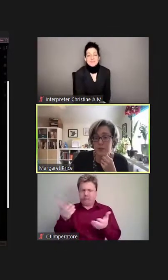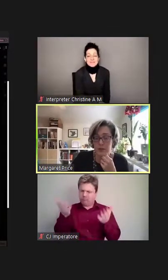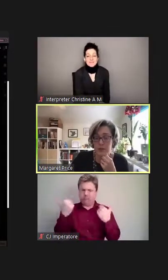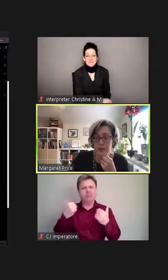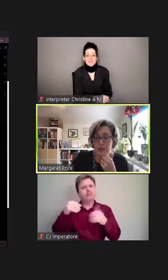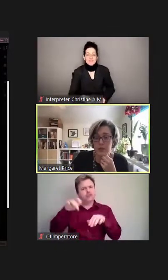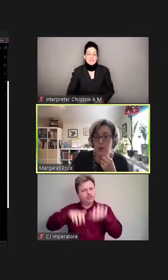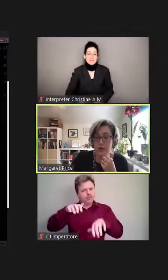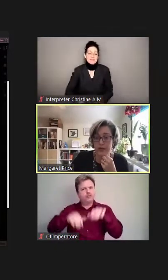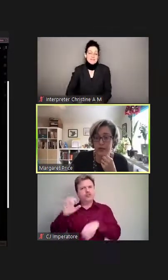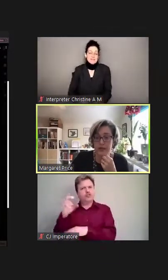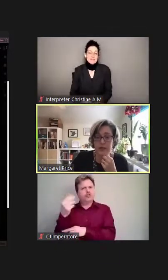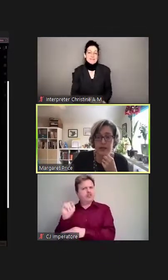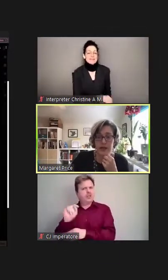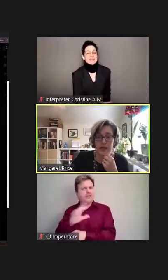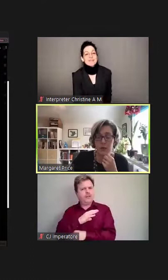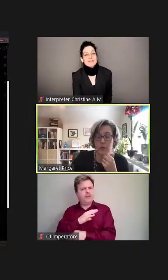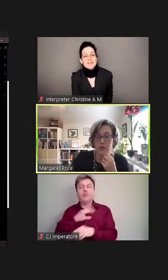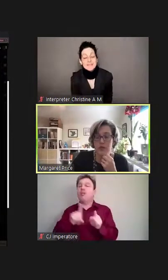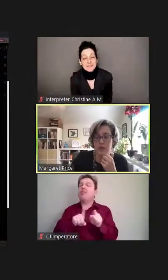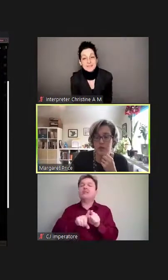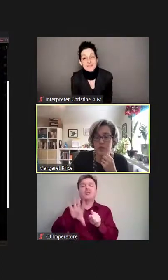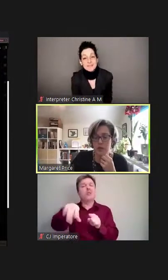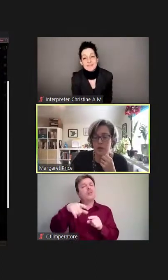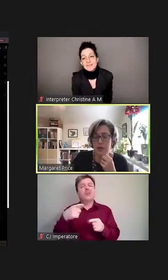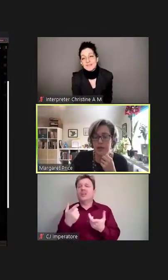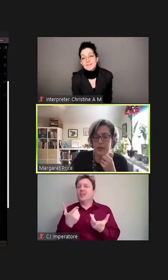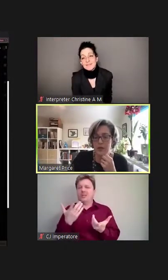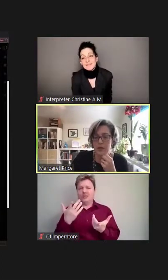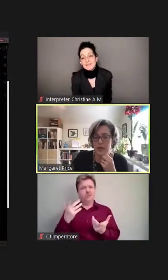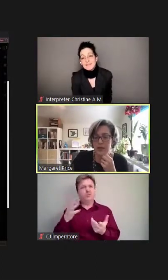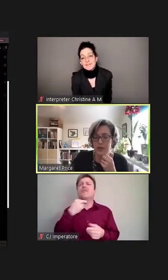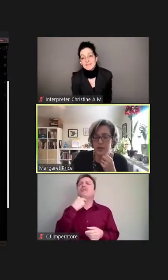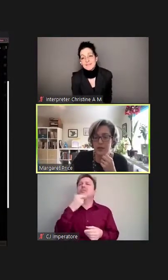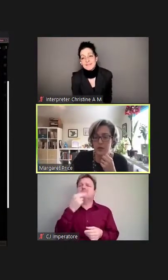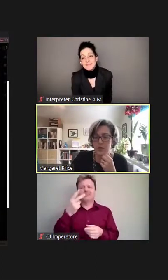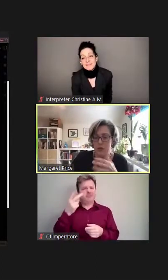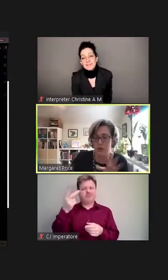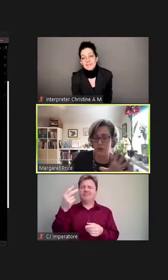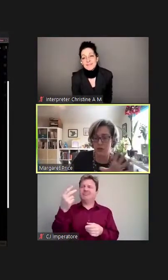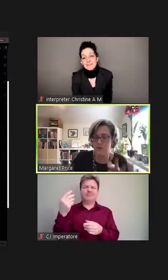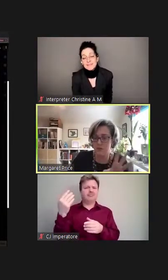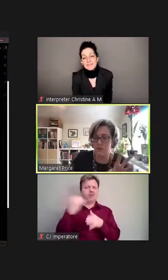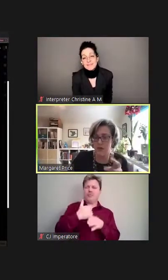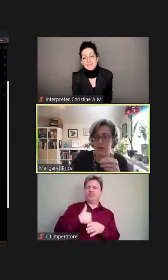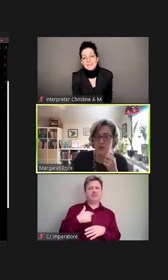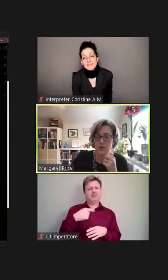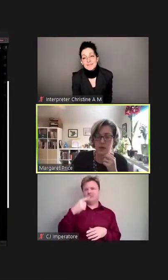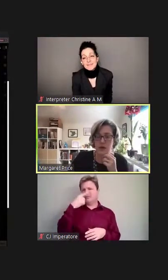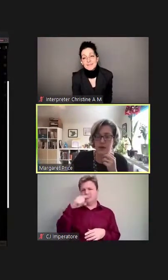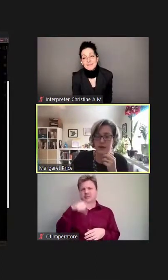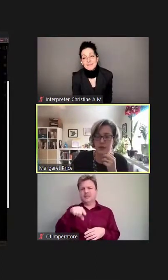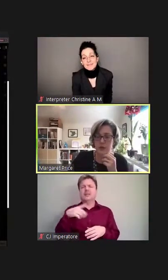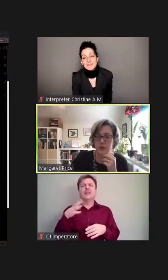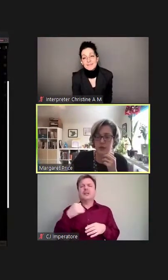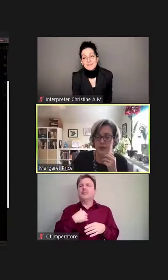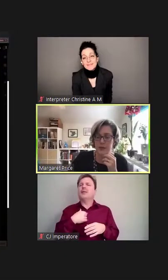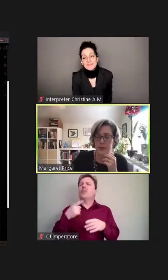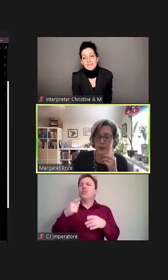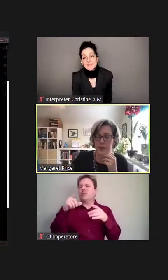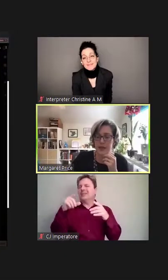people interrupting me orally. When we're in screen share mode, I can only see a few squares. So I'll have